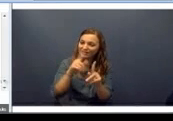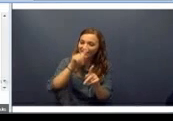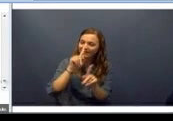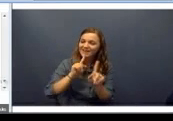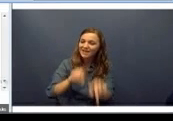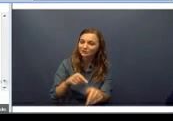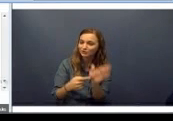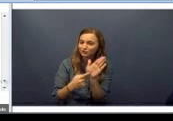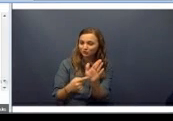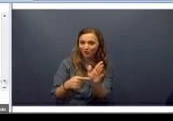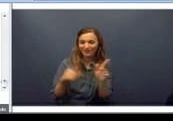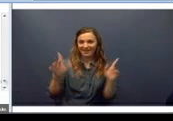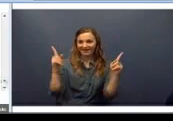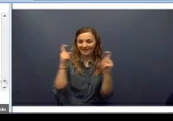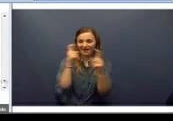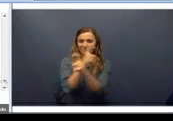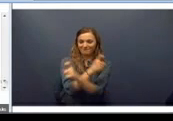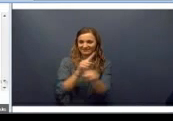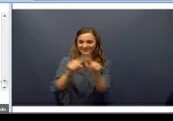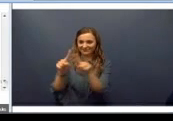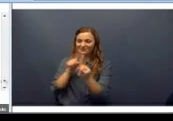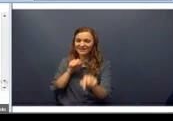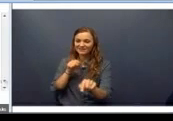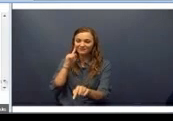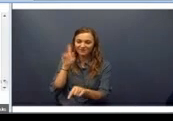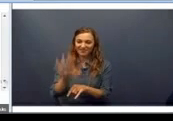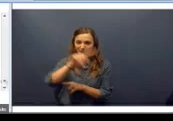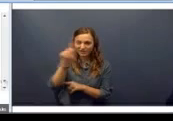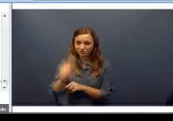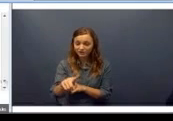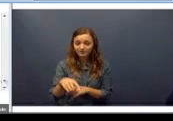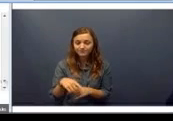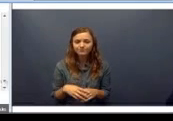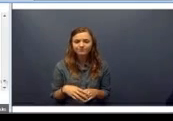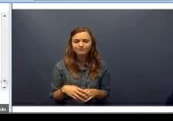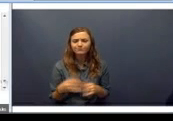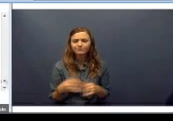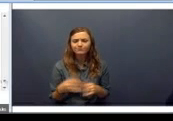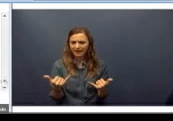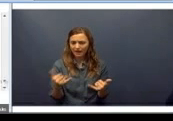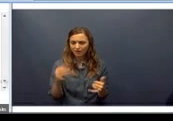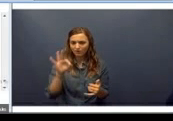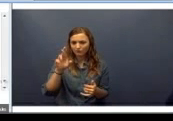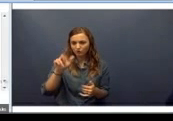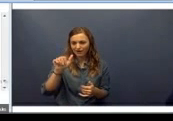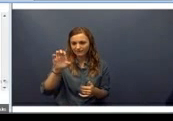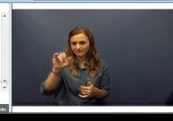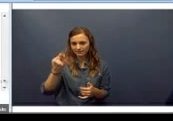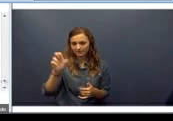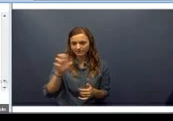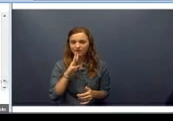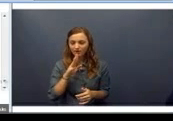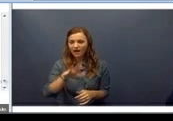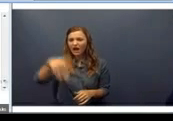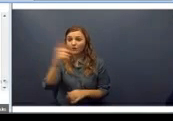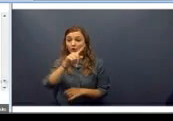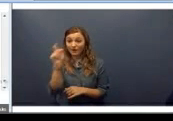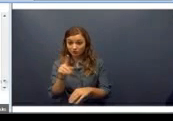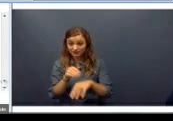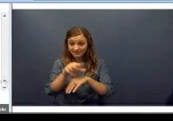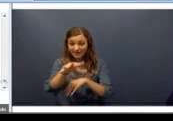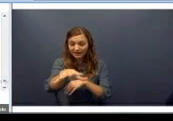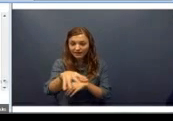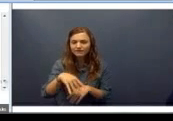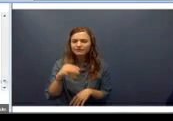Very good. Thank you. Those are three good answers and shows how complex the question was. We do have another question that's